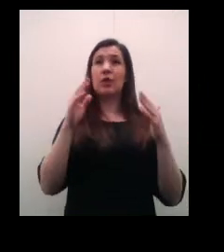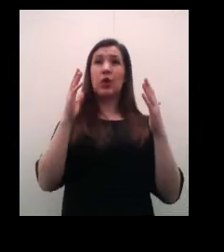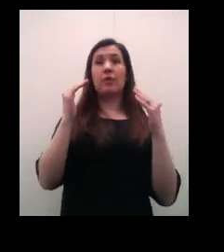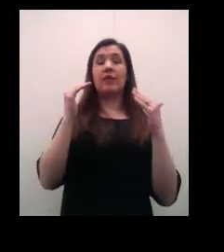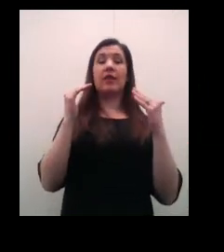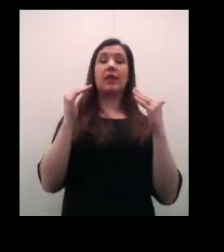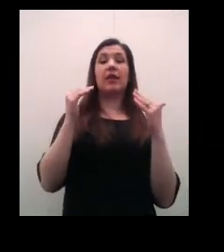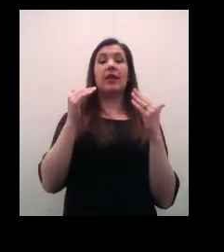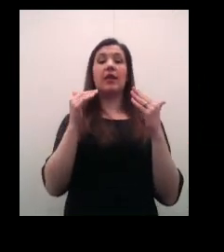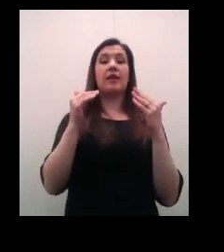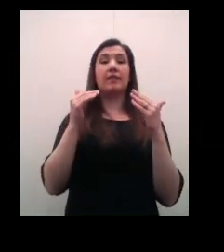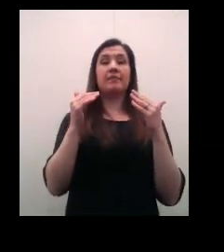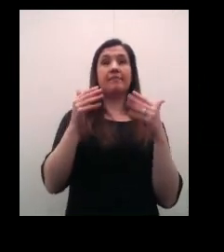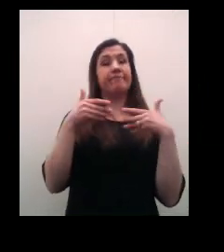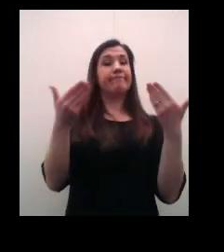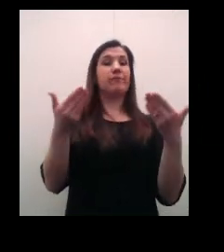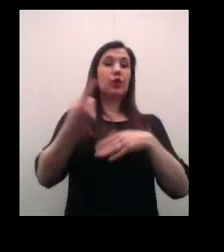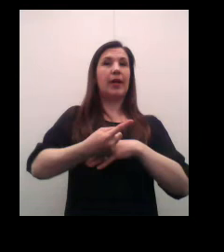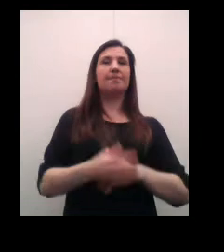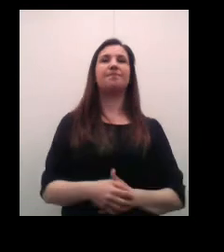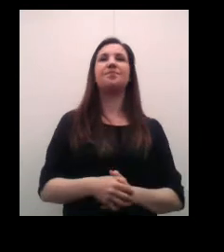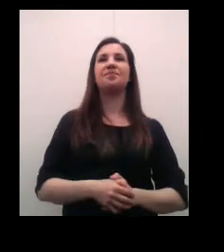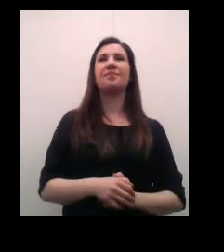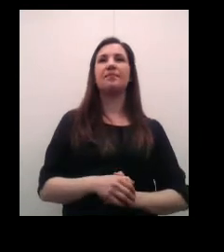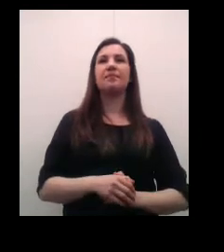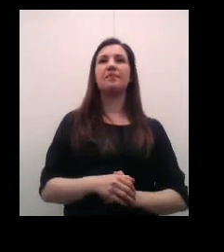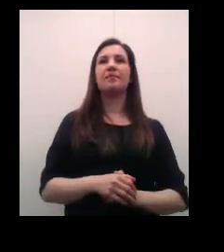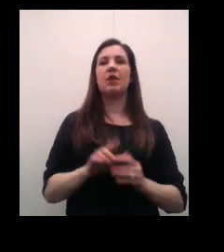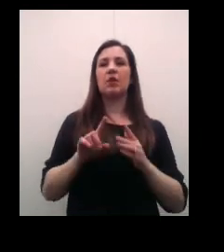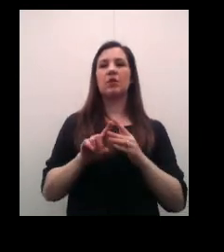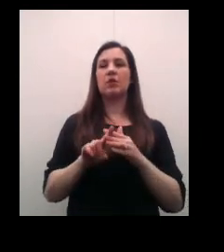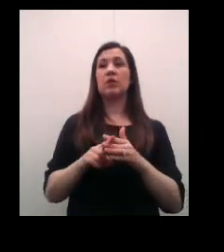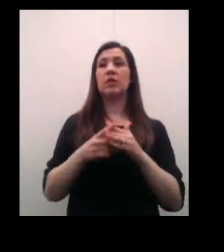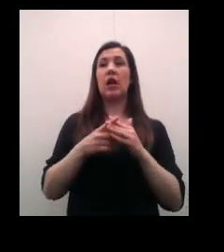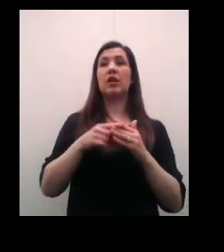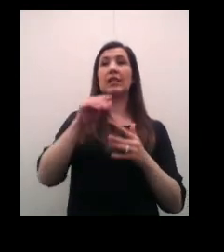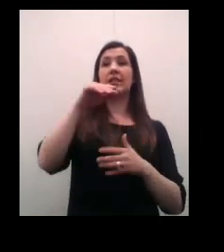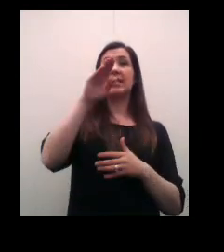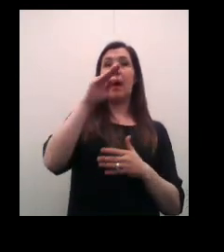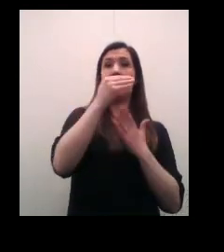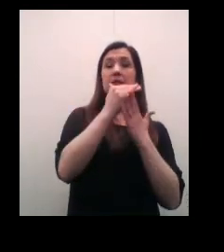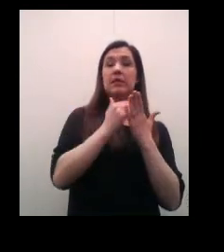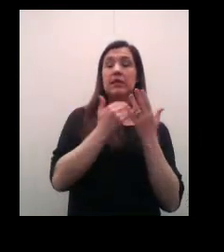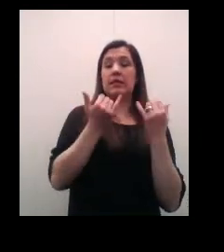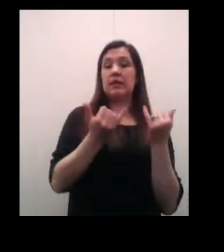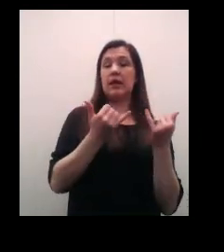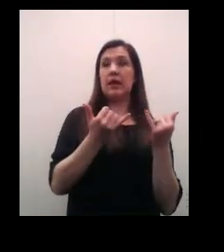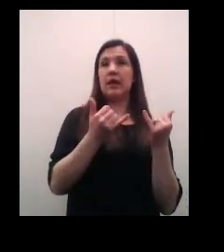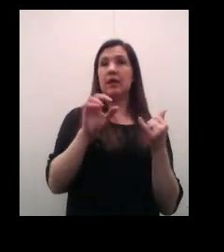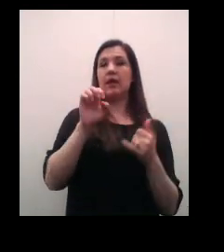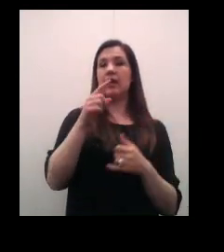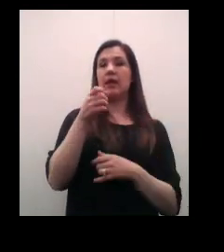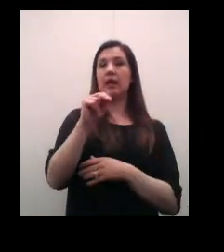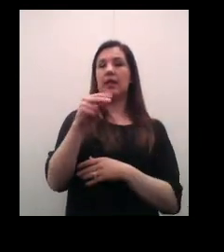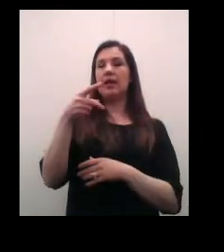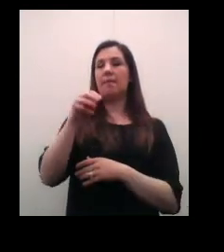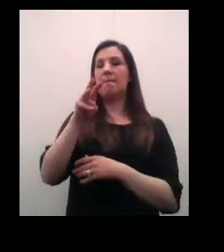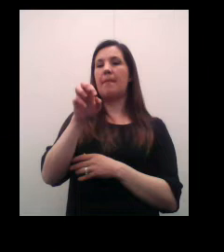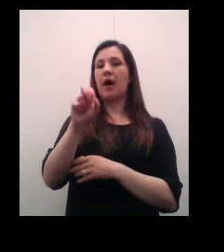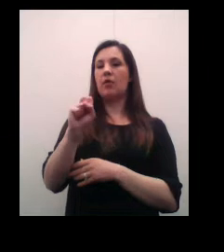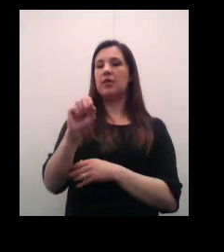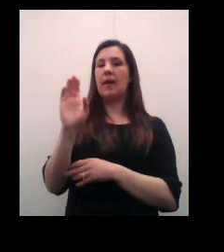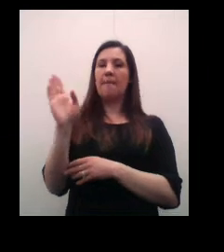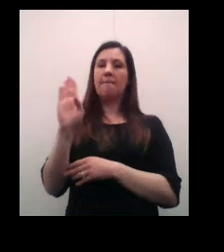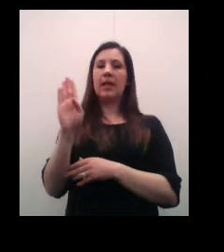able to get people back on their day. With that, I think we started on the bottom last time, so we'll start on the top with Ethan Powers of B News.